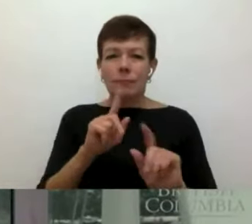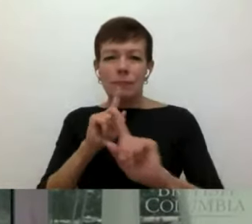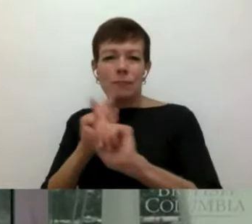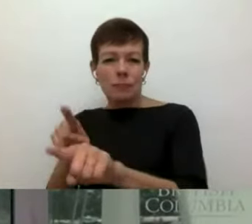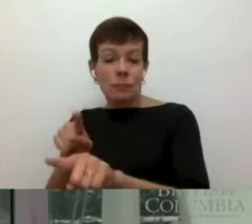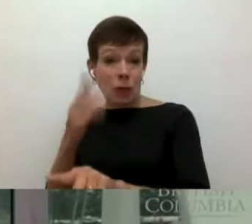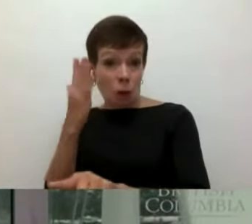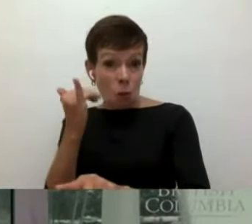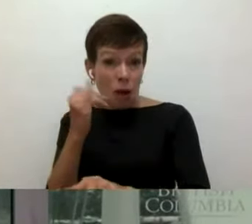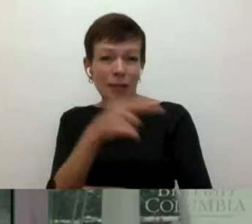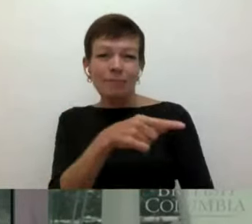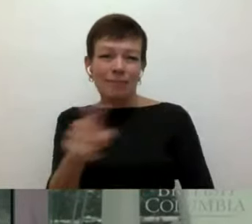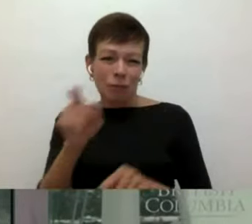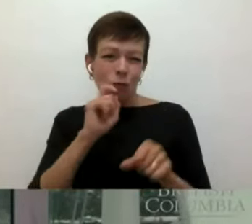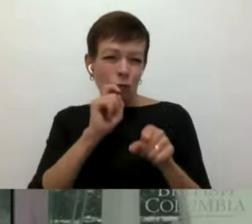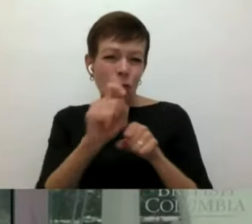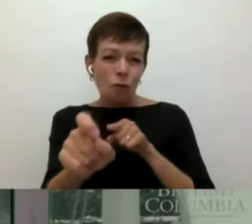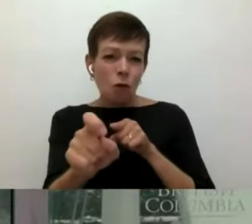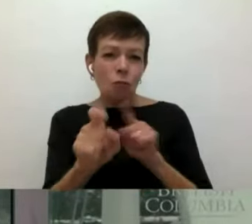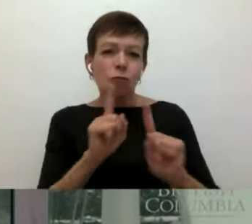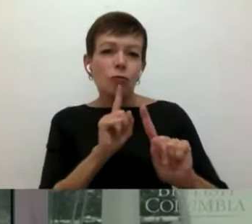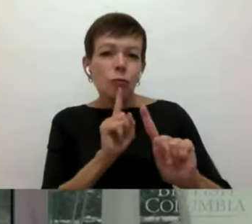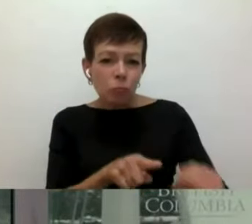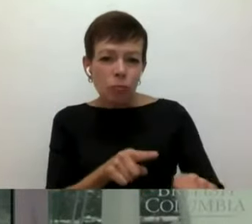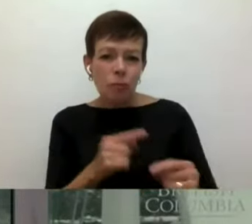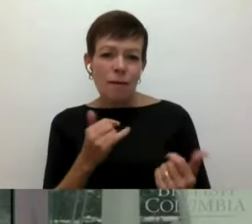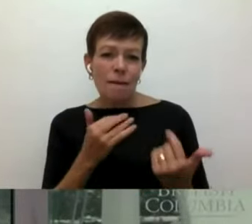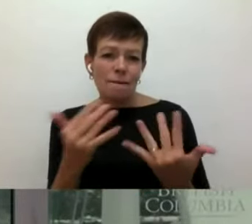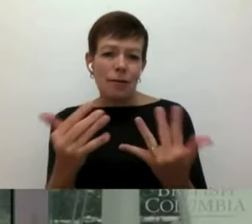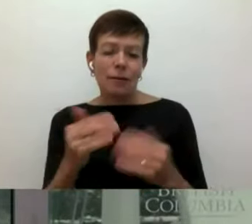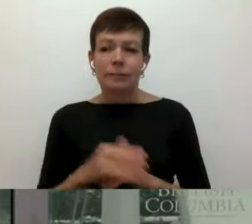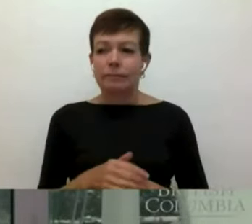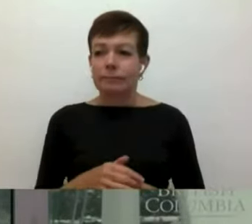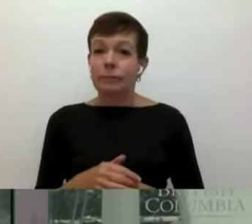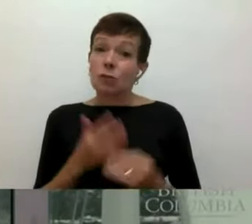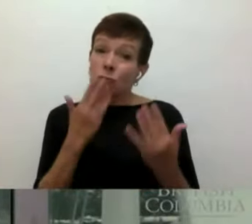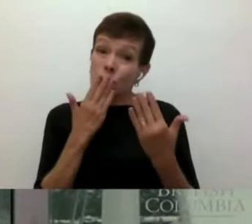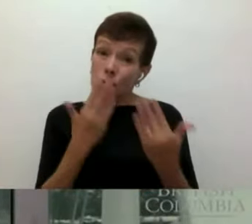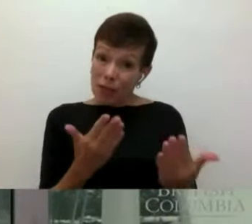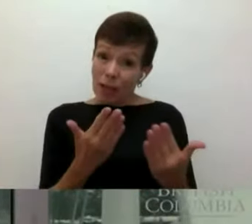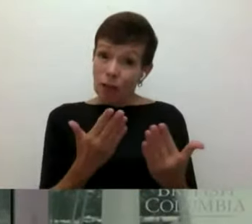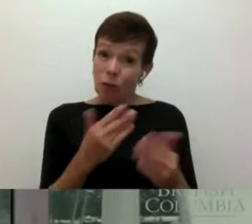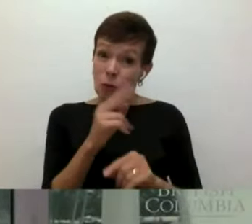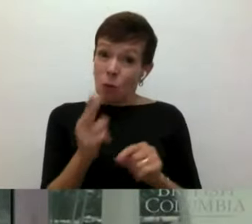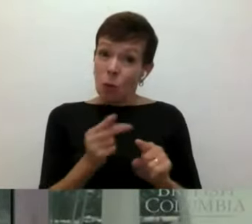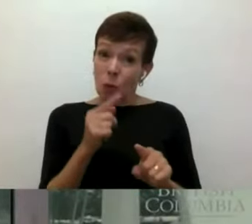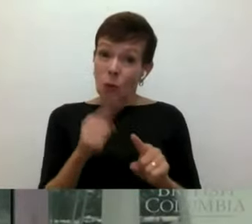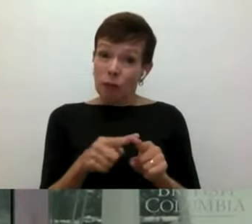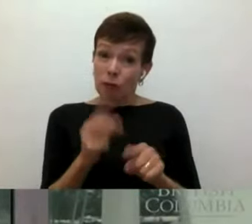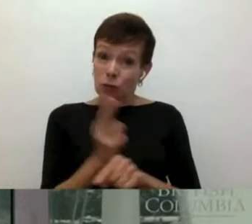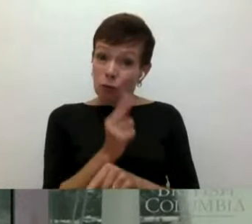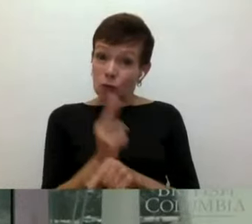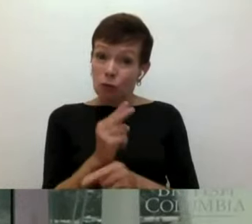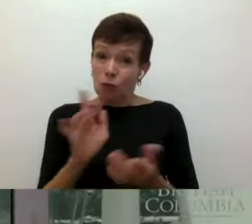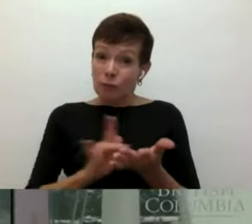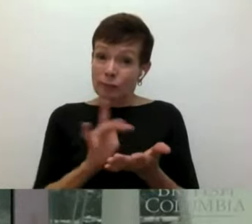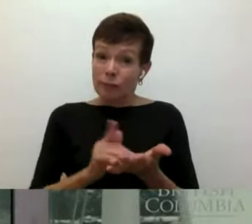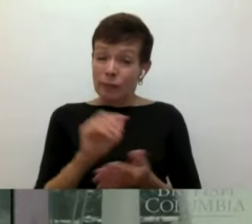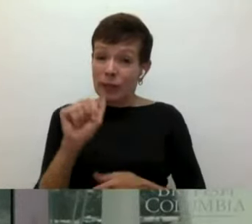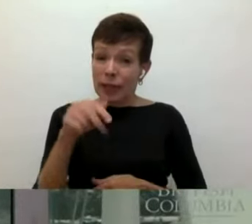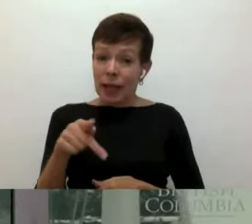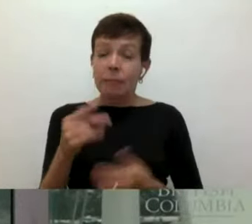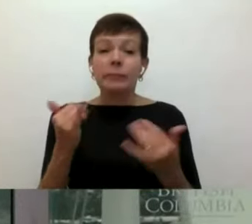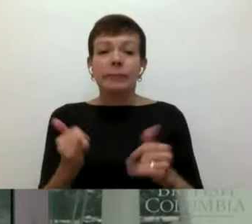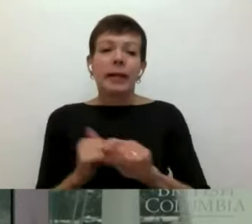we're able to respond just that much faster because you have taken the effort to report it. So thank you when you do